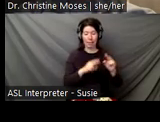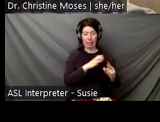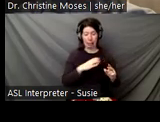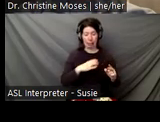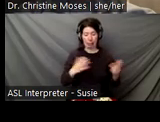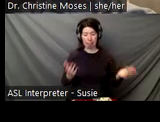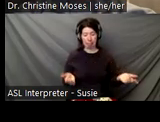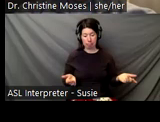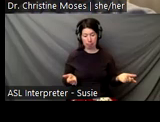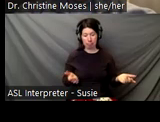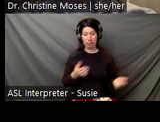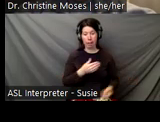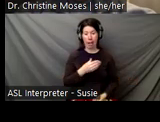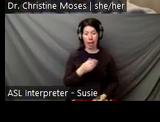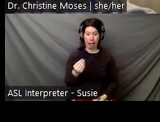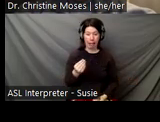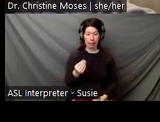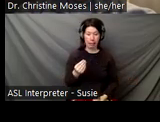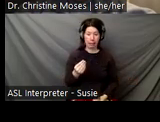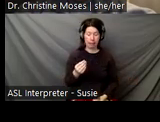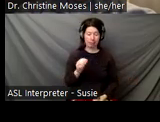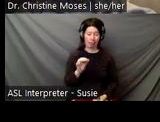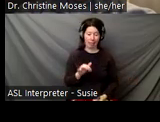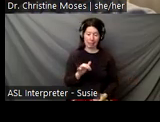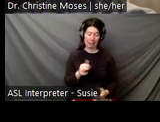and it's a little bit vague